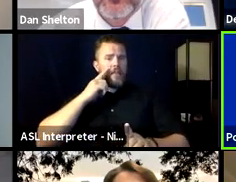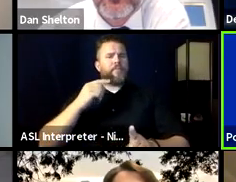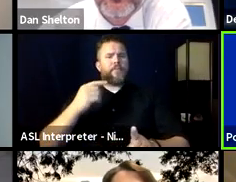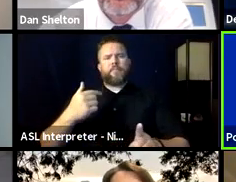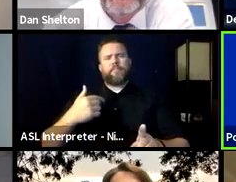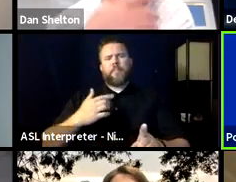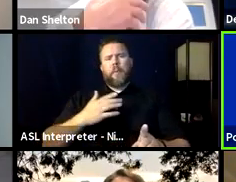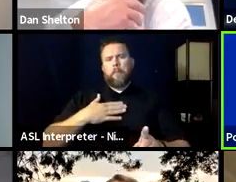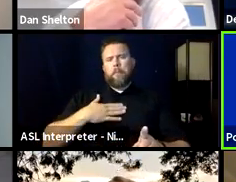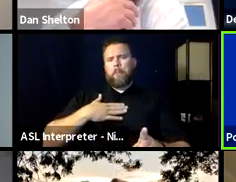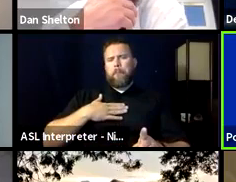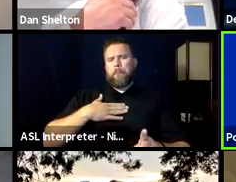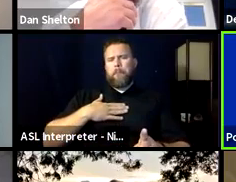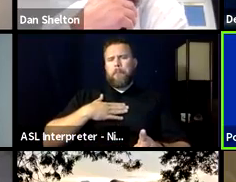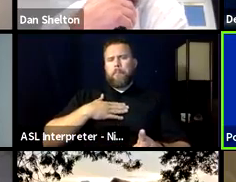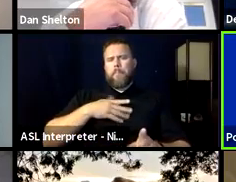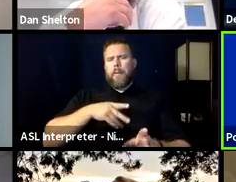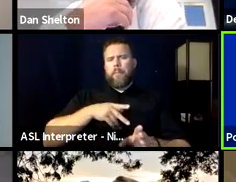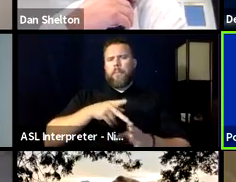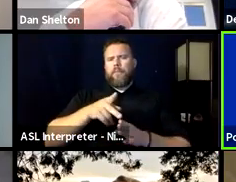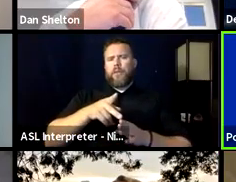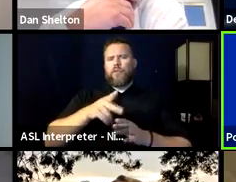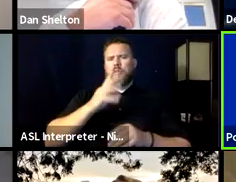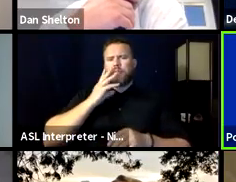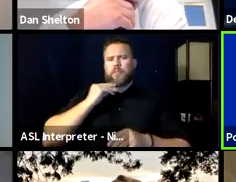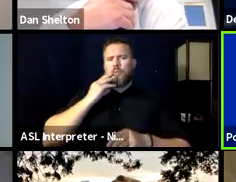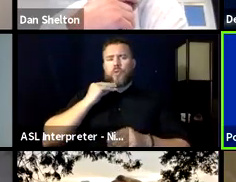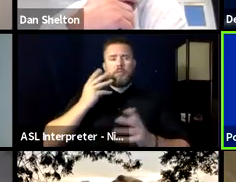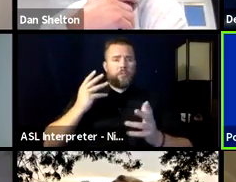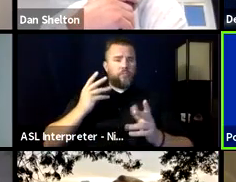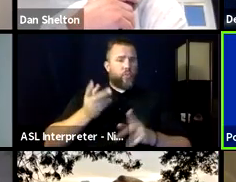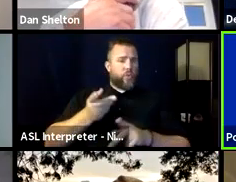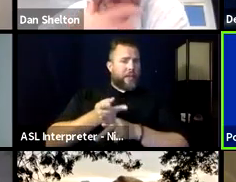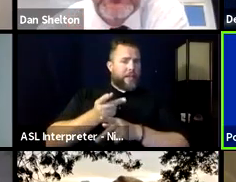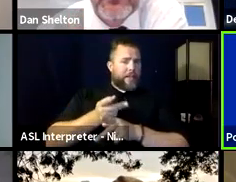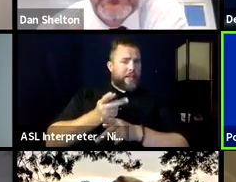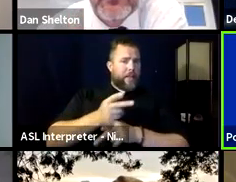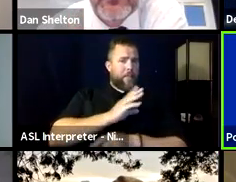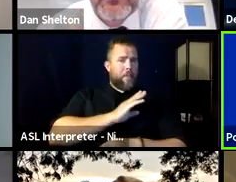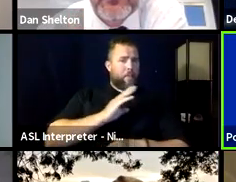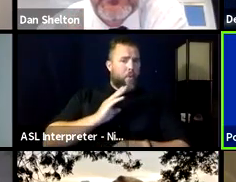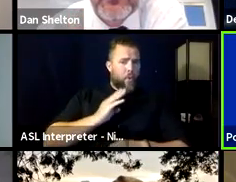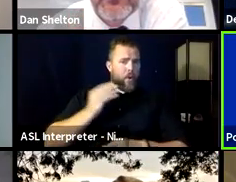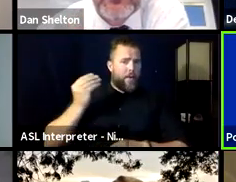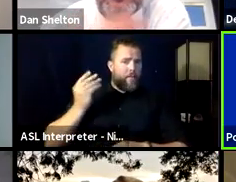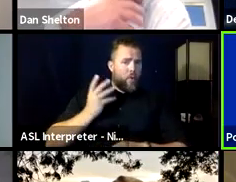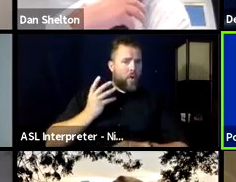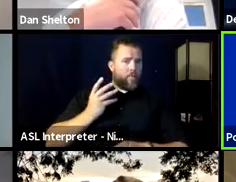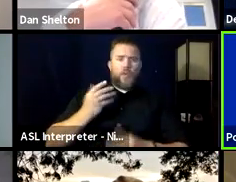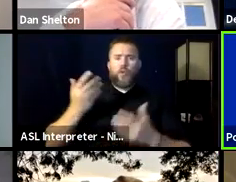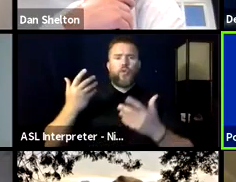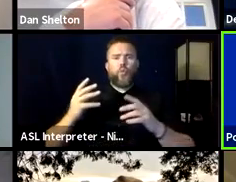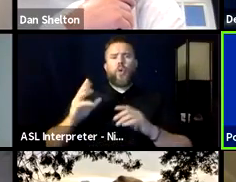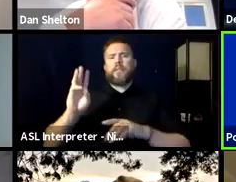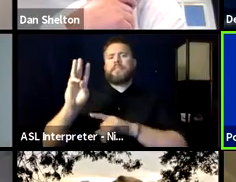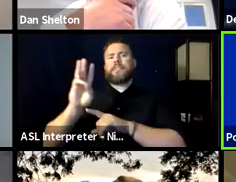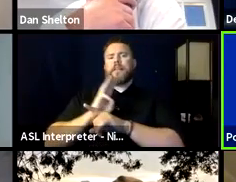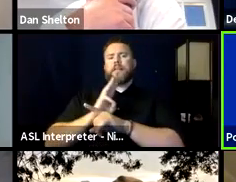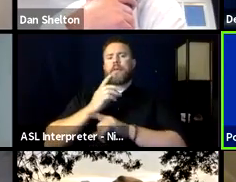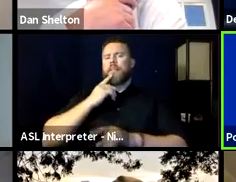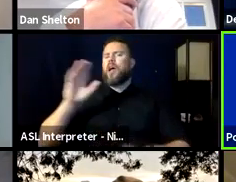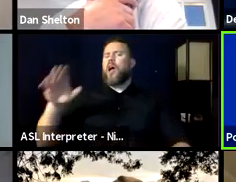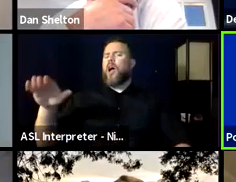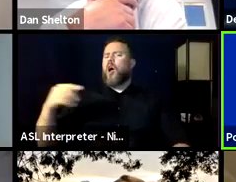experience from professional work, to keep the board informed of what's going on. And you don't want to come back 6 months later and say, well, we